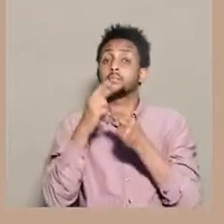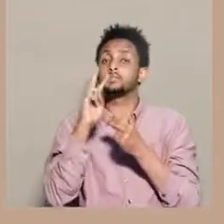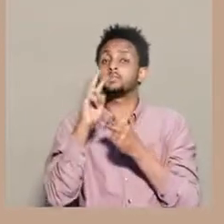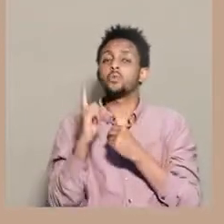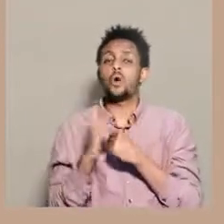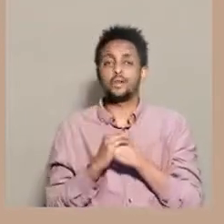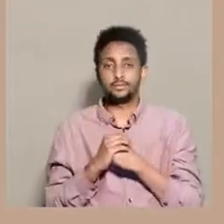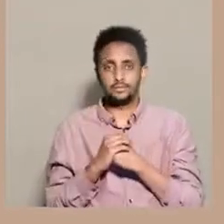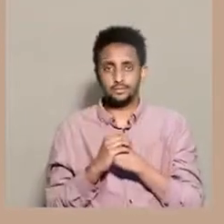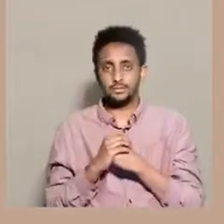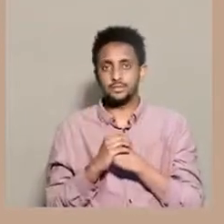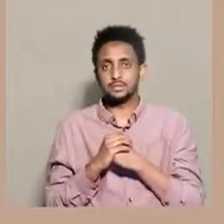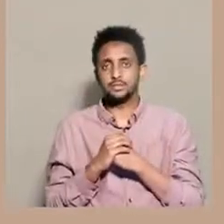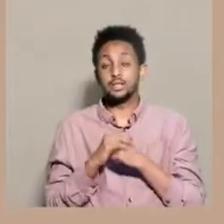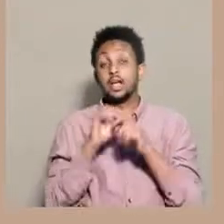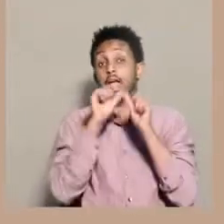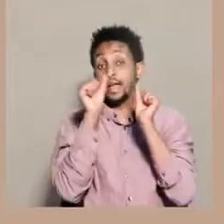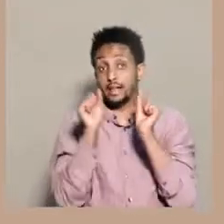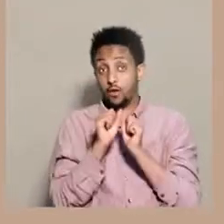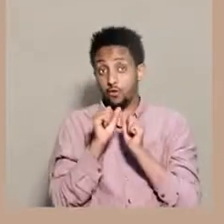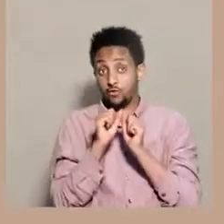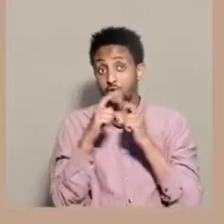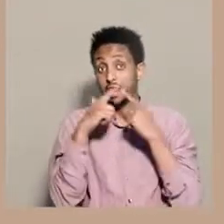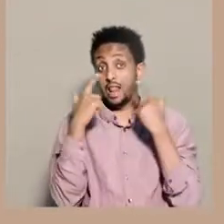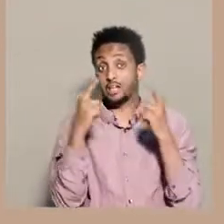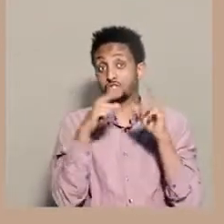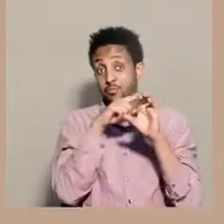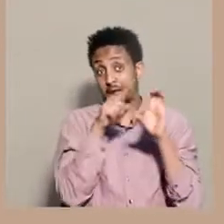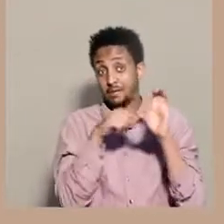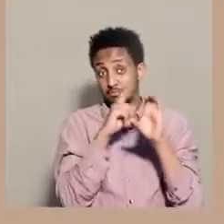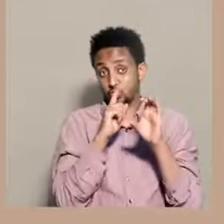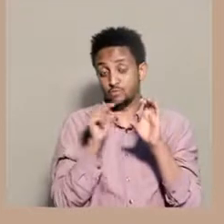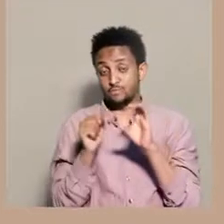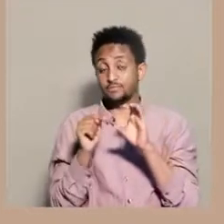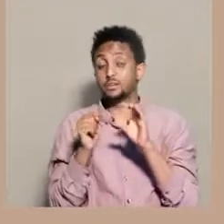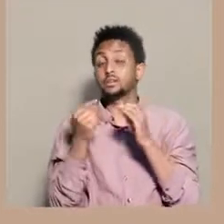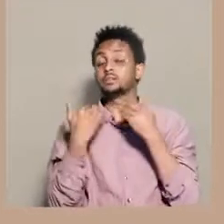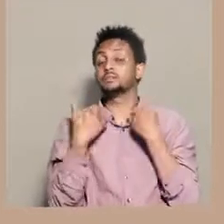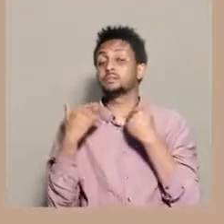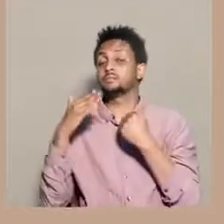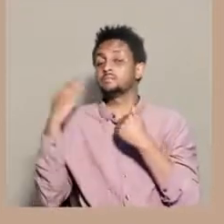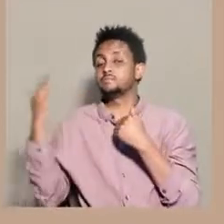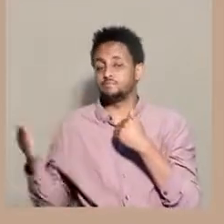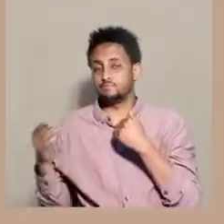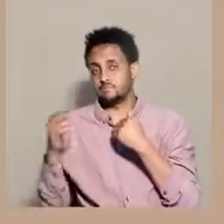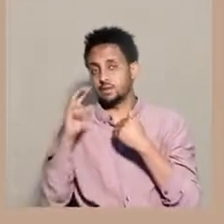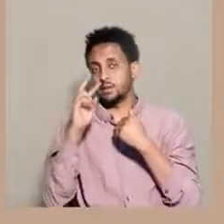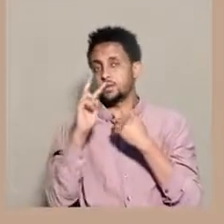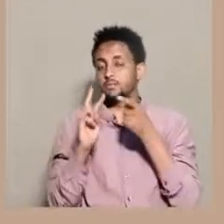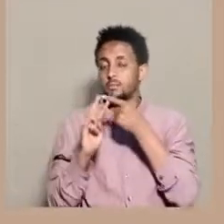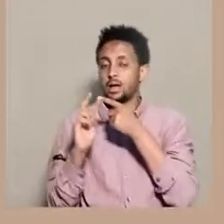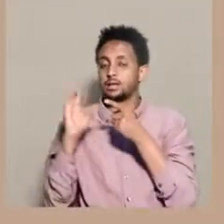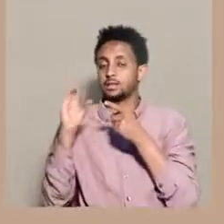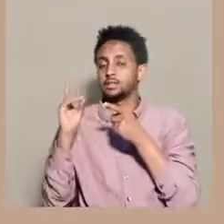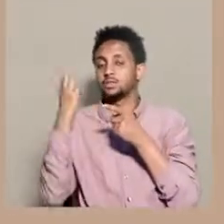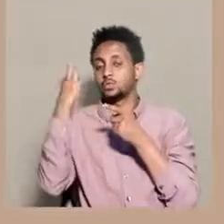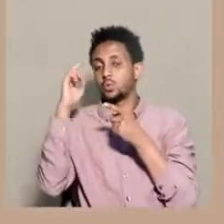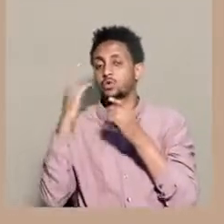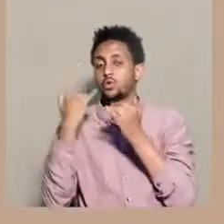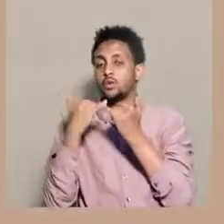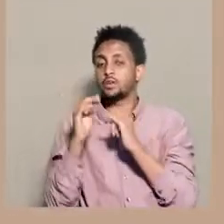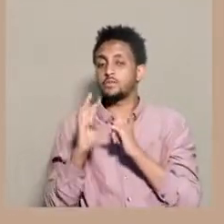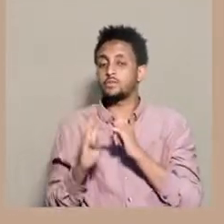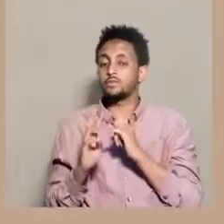V1. This is area of pipe, larger pipe. And here you'd have pi d2 squared over